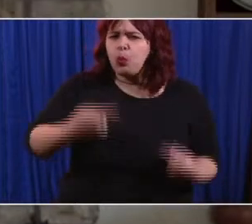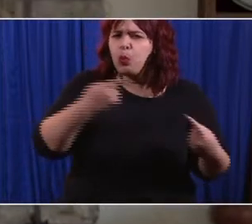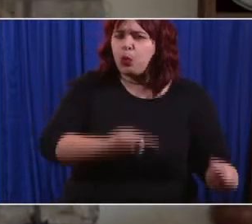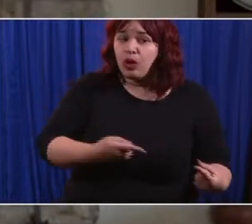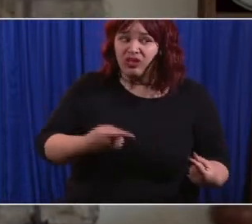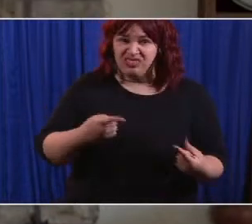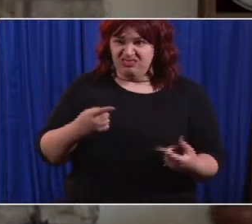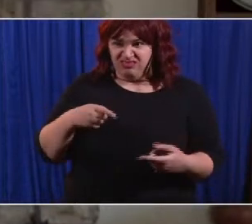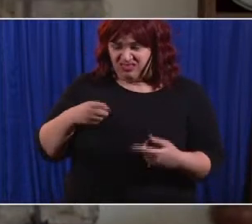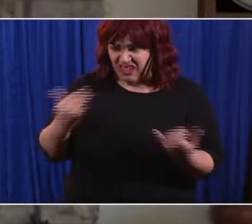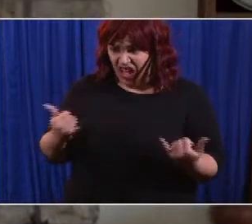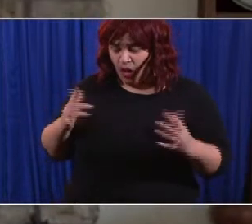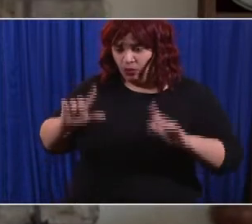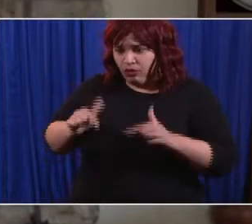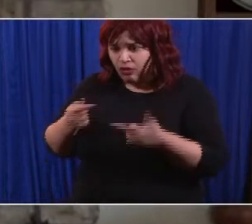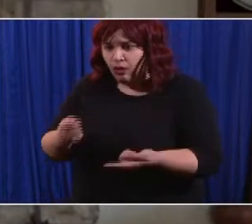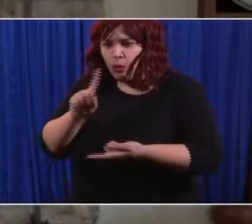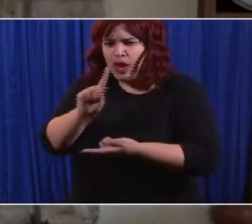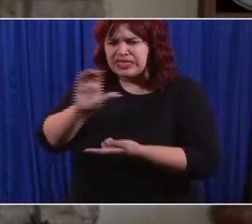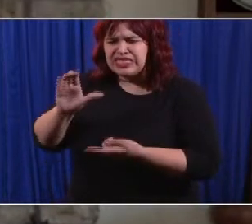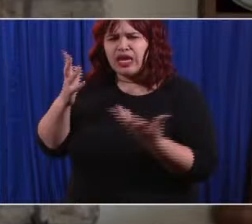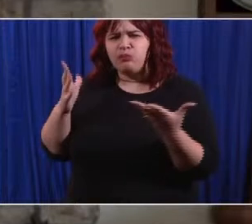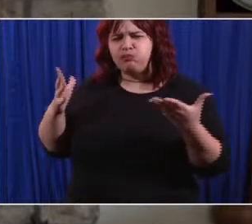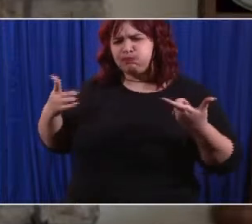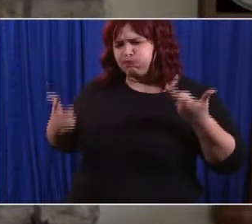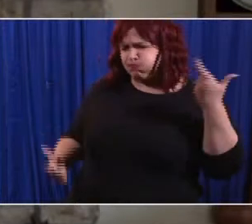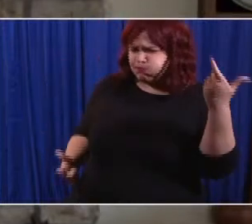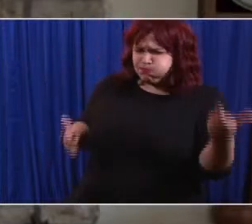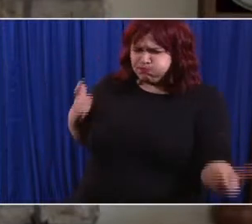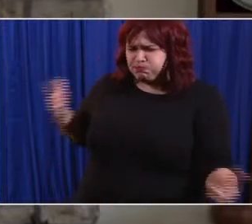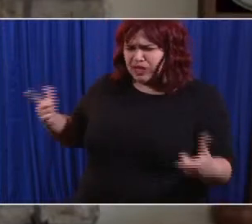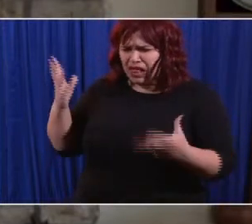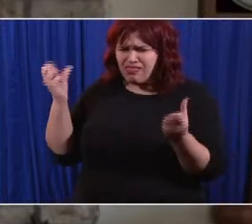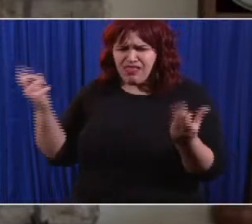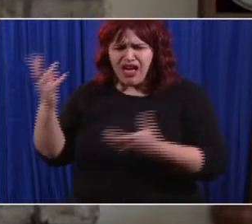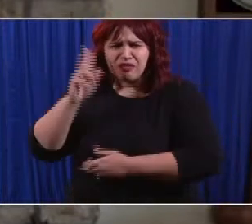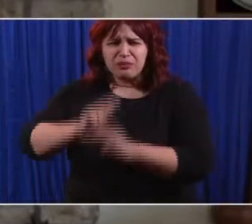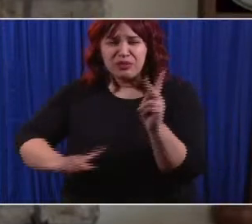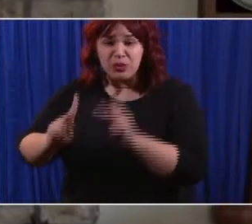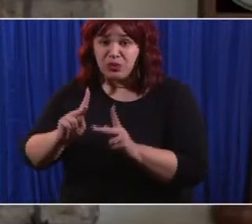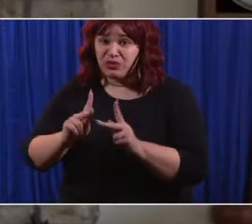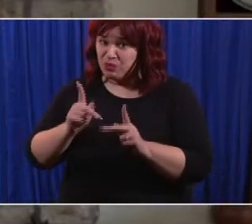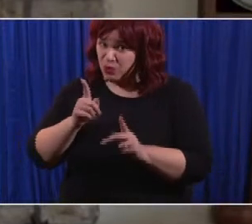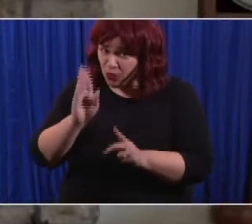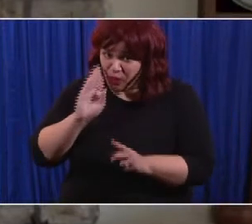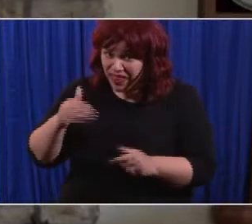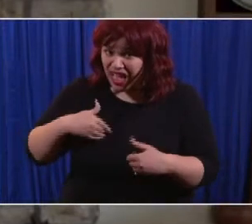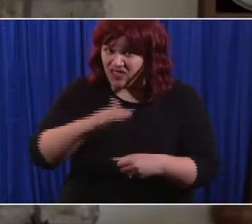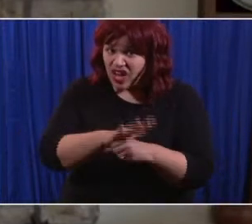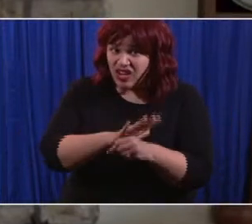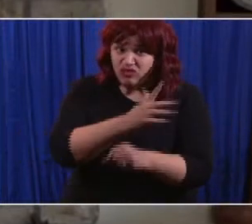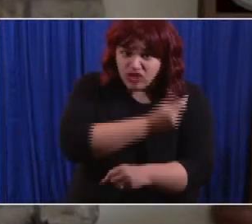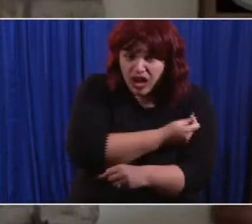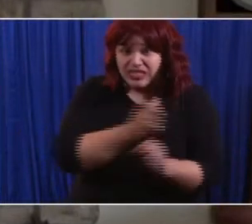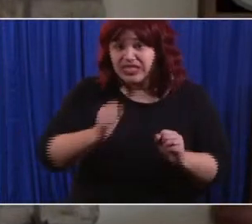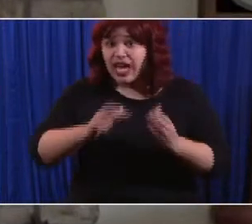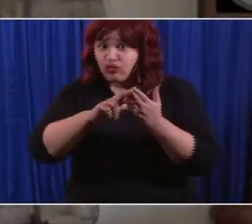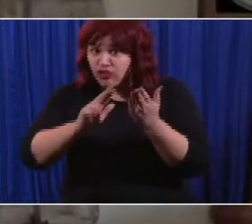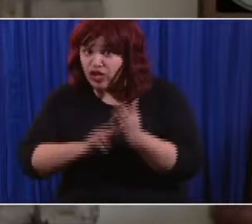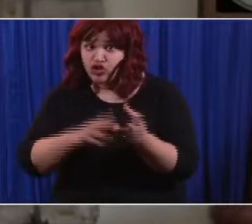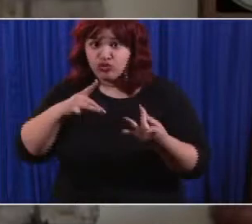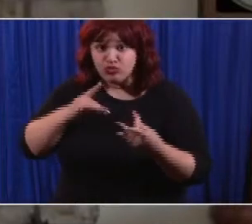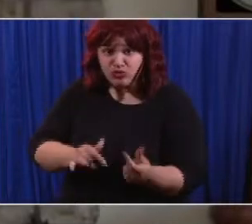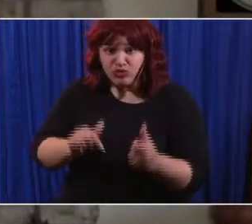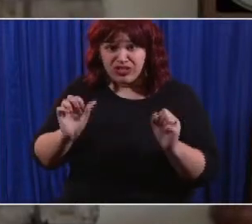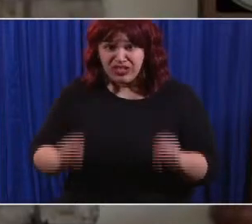doing the 5,000 and 10,000 at sports stadiums yet? We just aren't there yet. Can you do this? Well, Jim, we're going to be